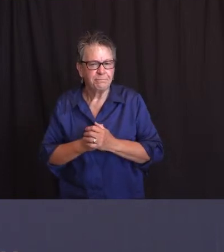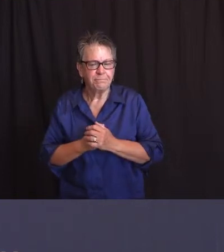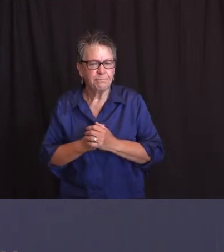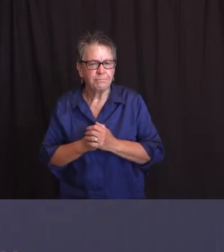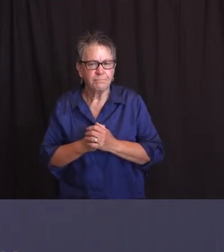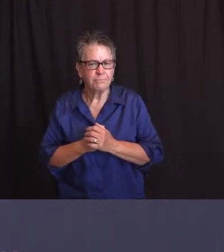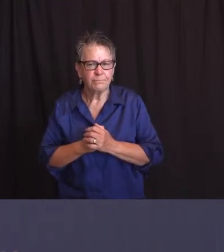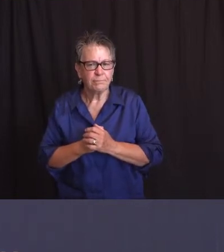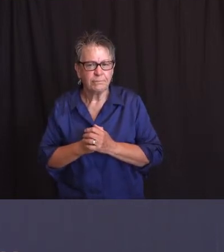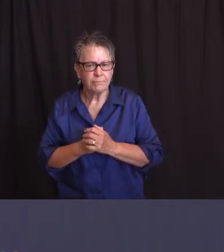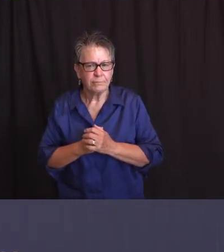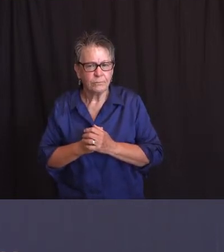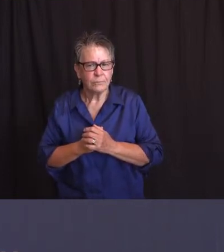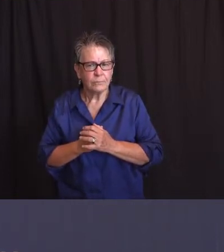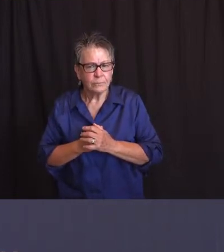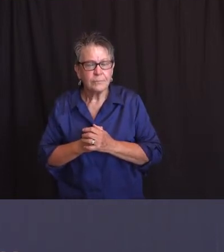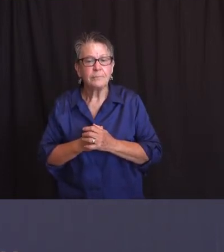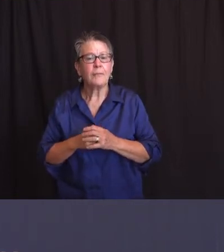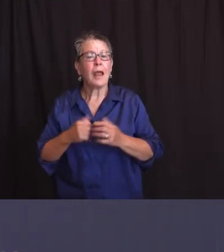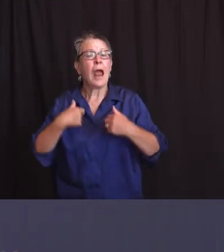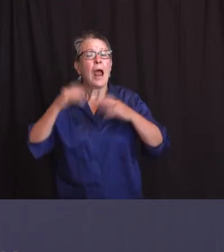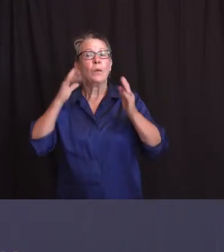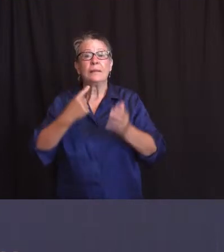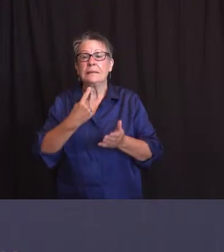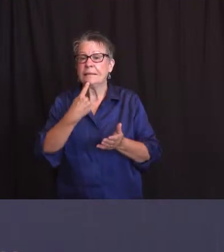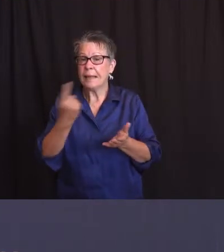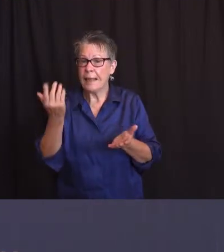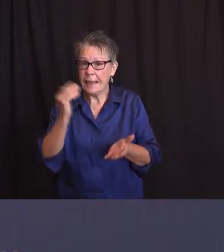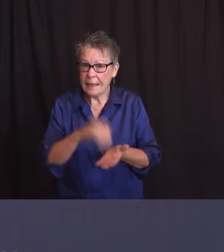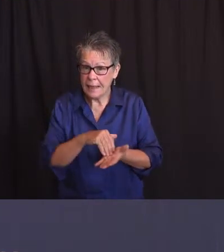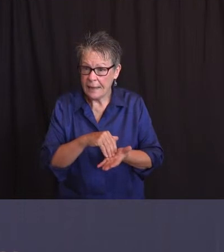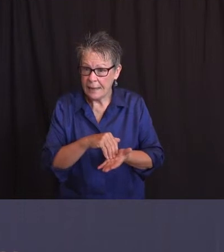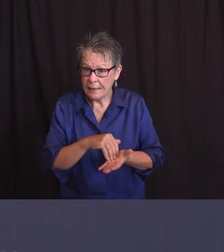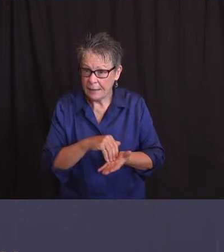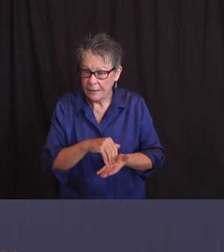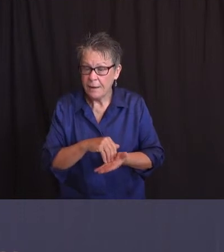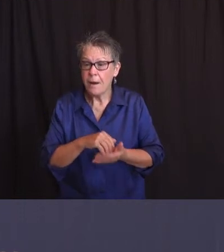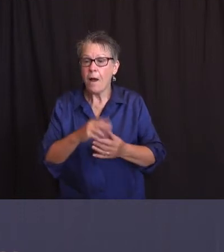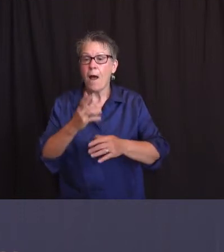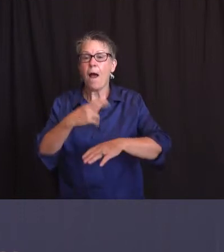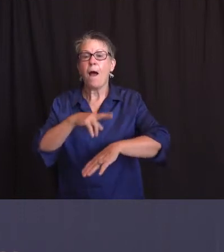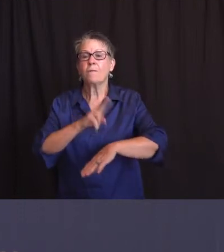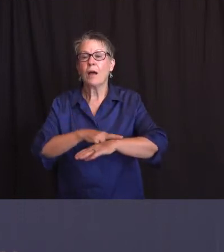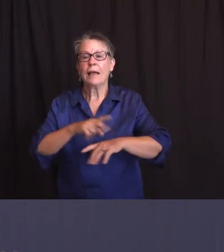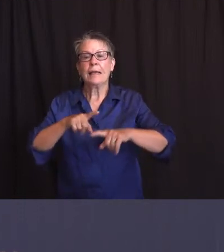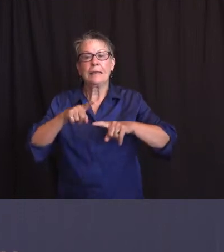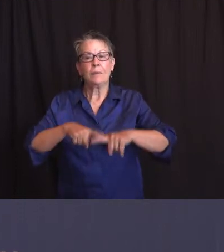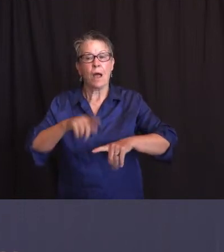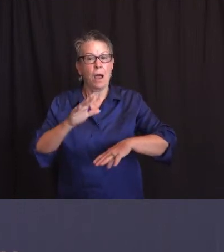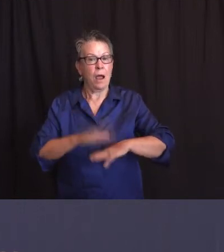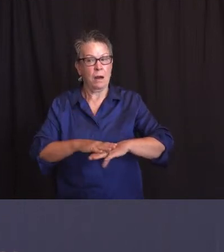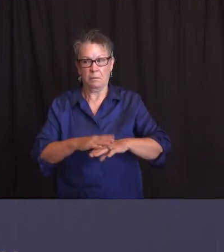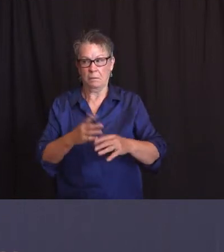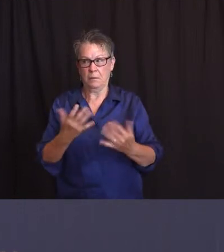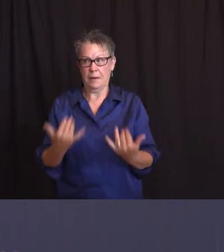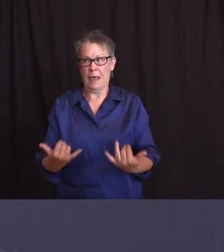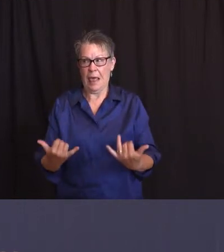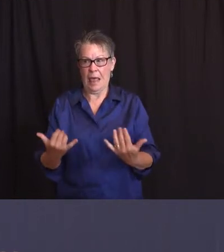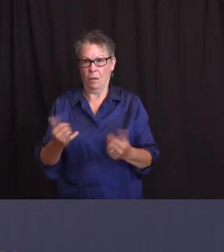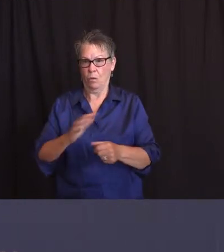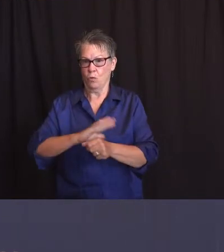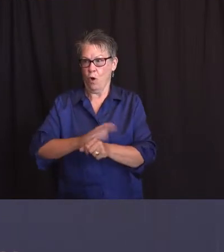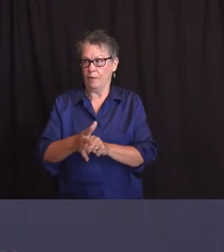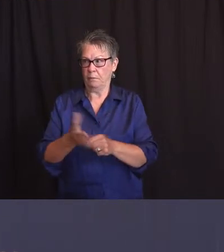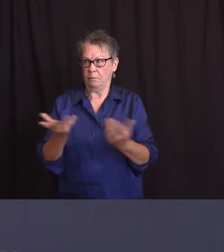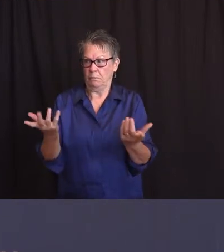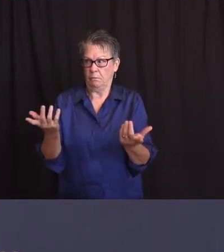said, and I suspect I may say it again. Having said all that, the virus dictates the terms here. We do our best to call